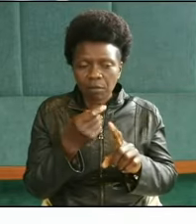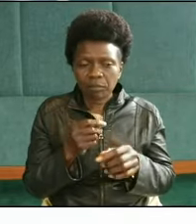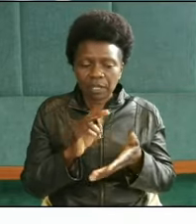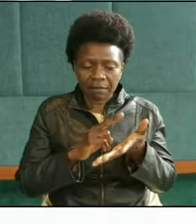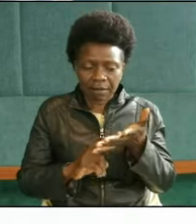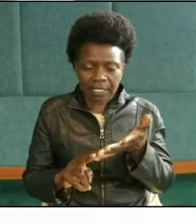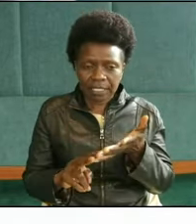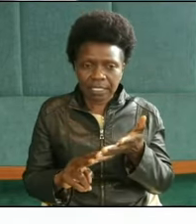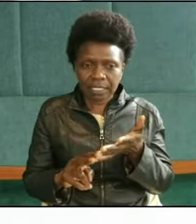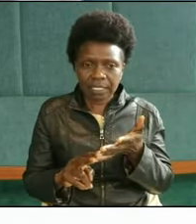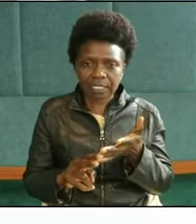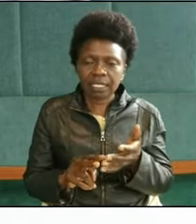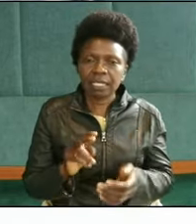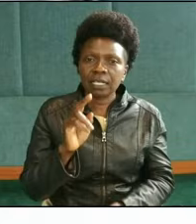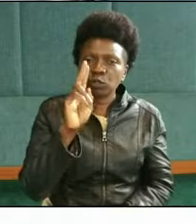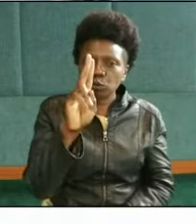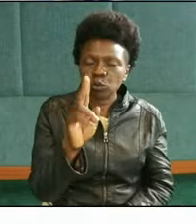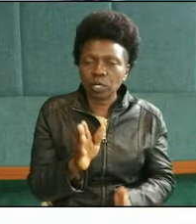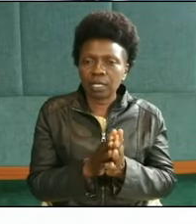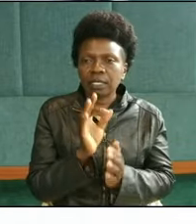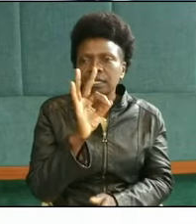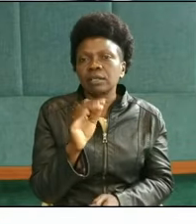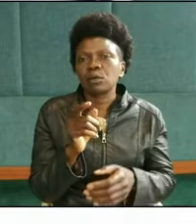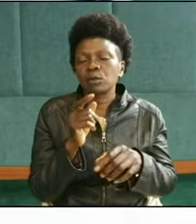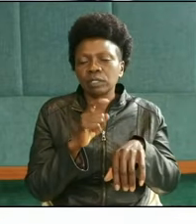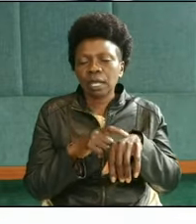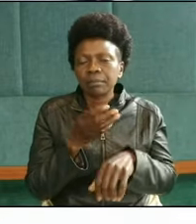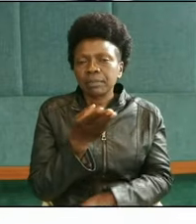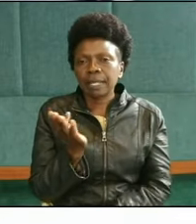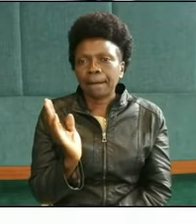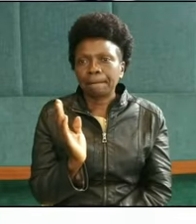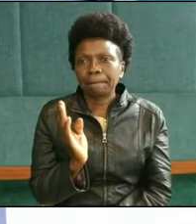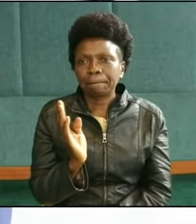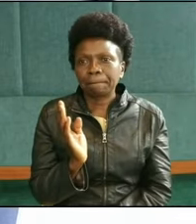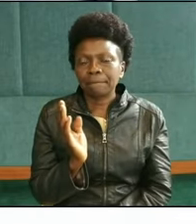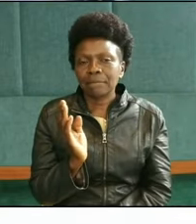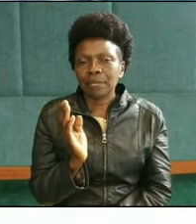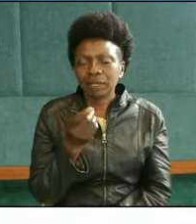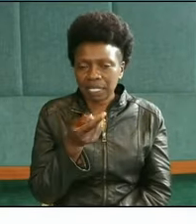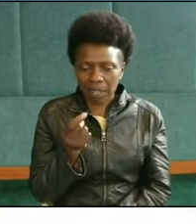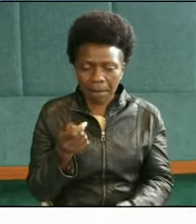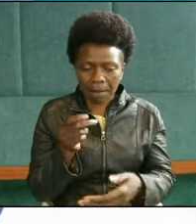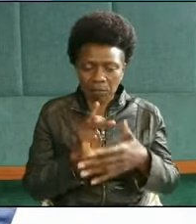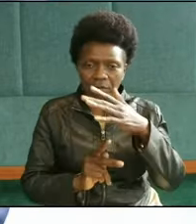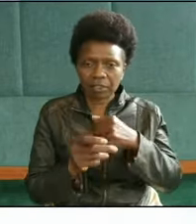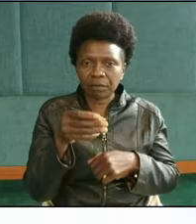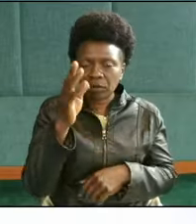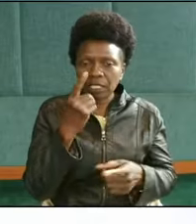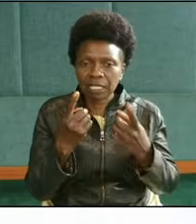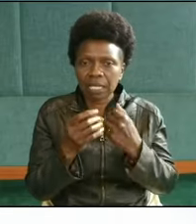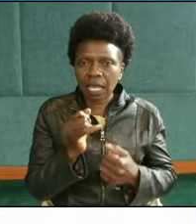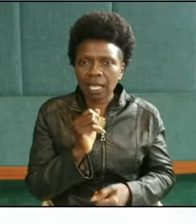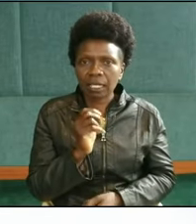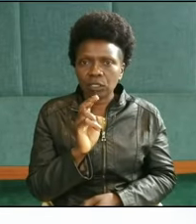and 3, when the prophet of God is saying that I saw